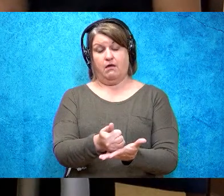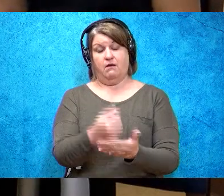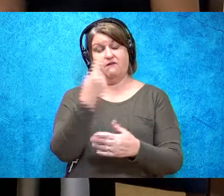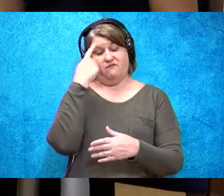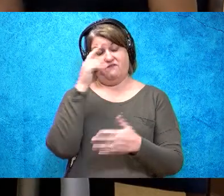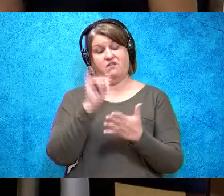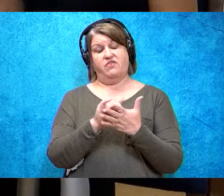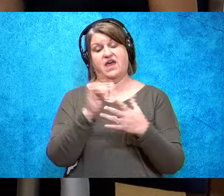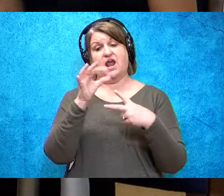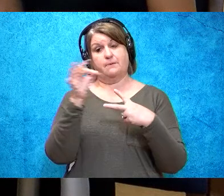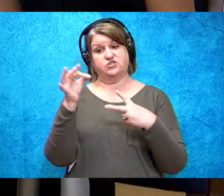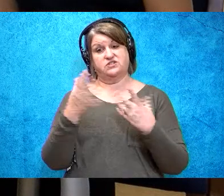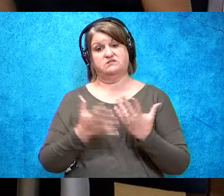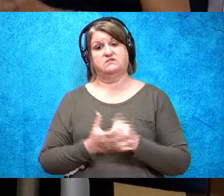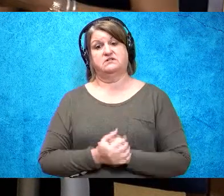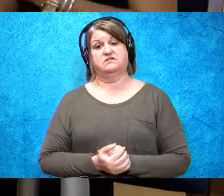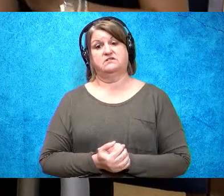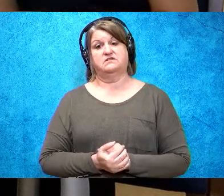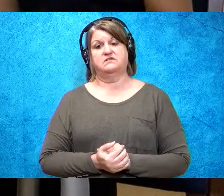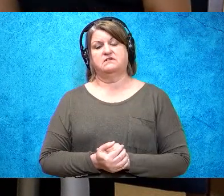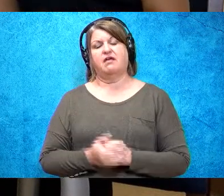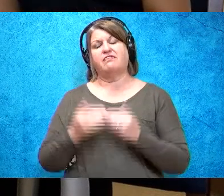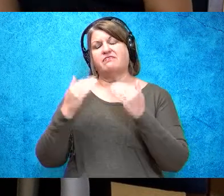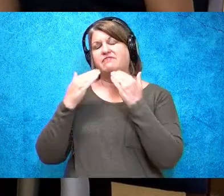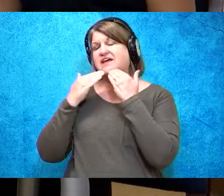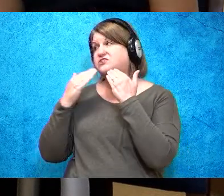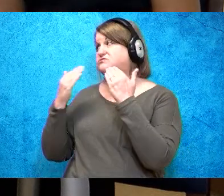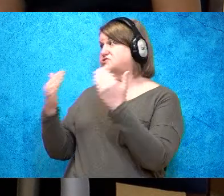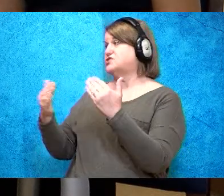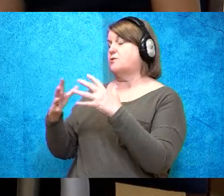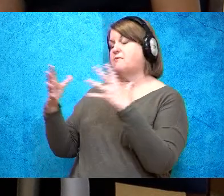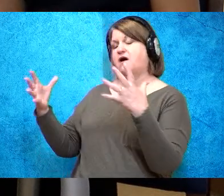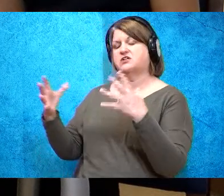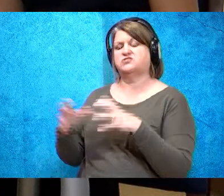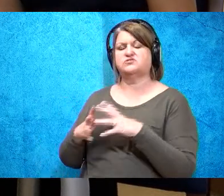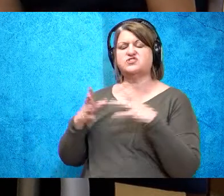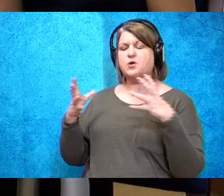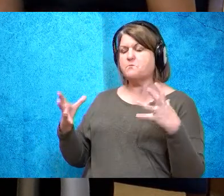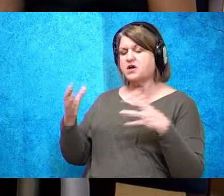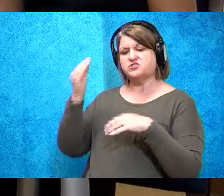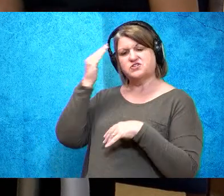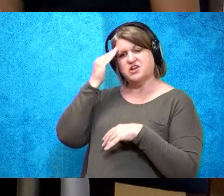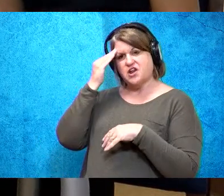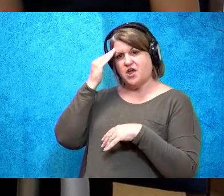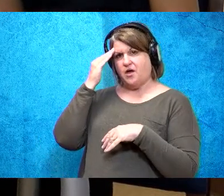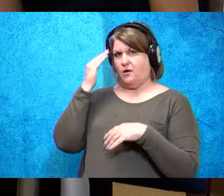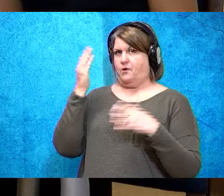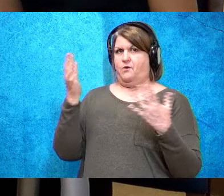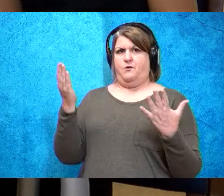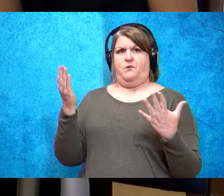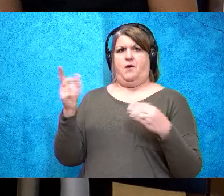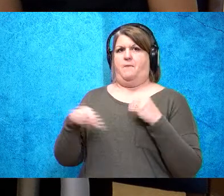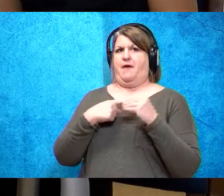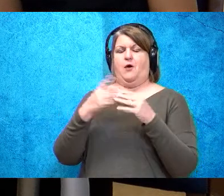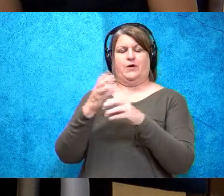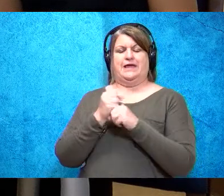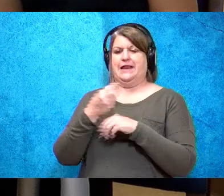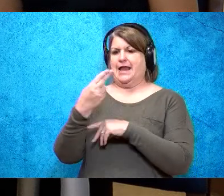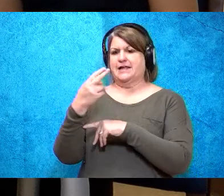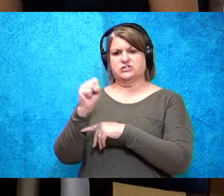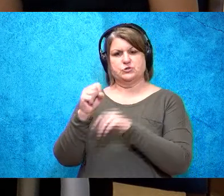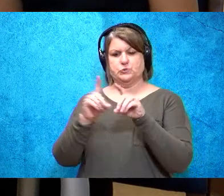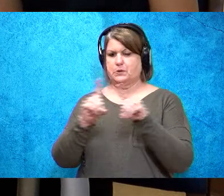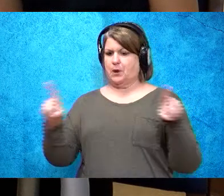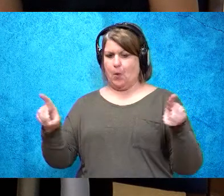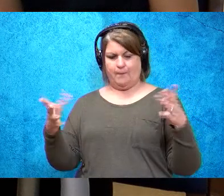Okay. So thank you so much. There's so much to know when it comes to getting a high school diploma. This